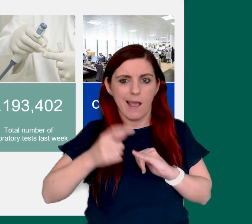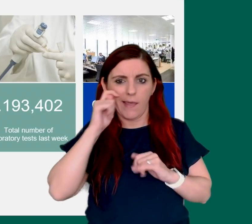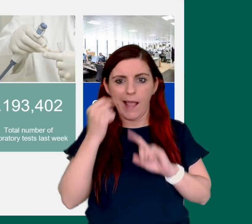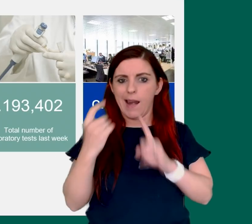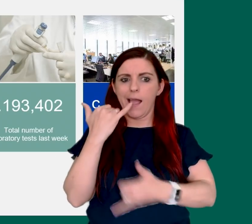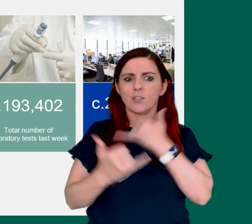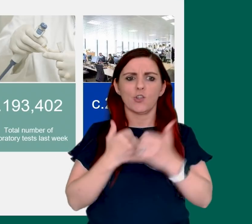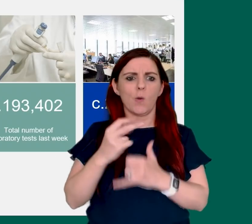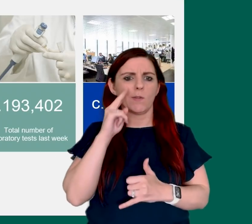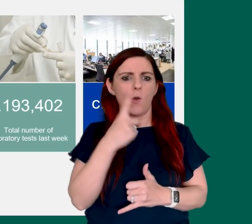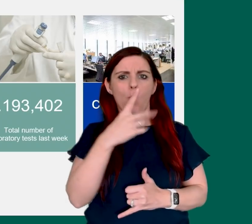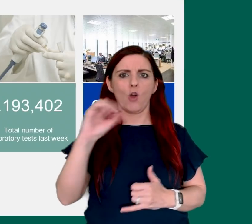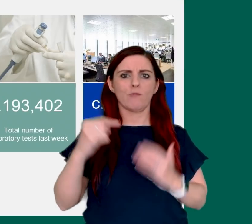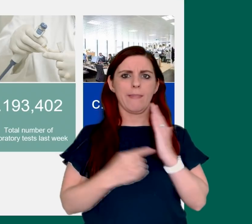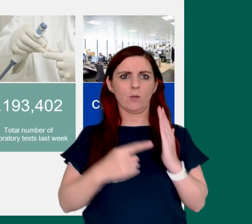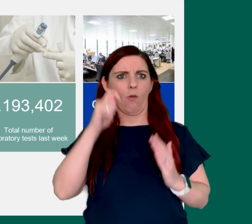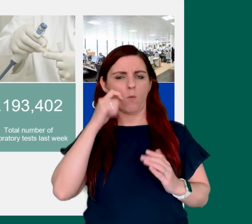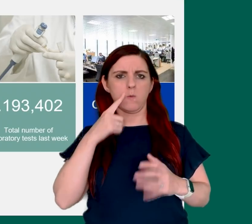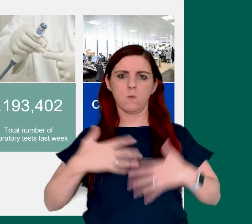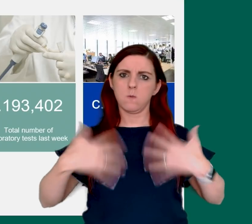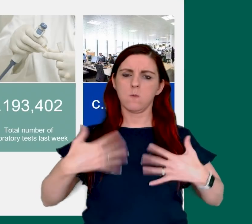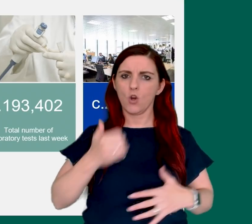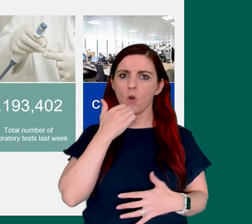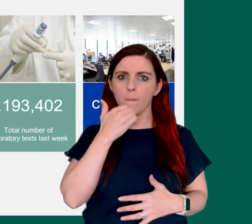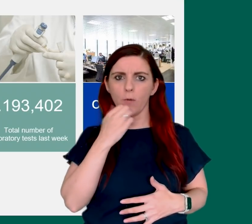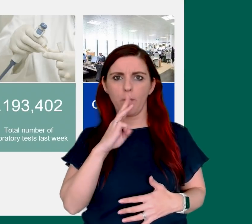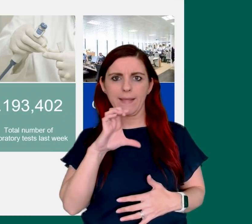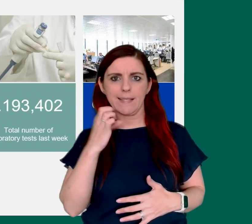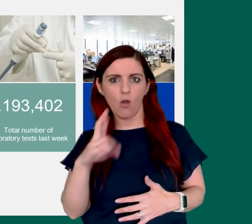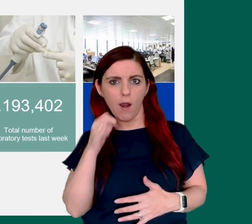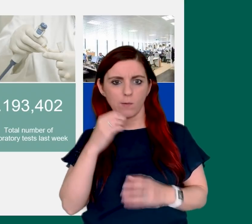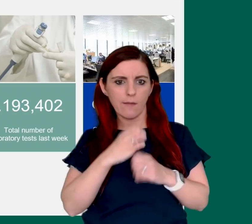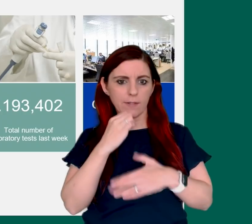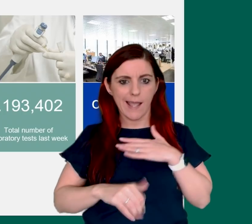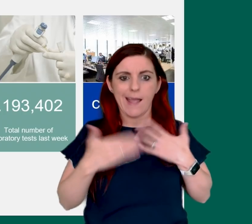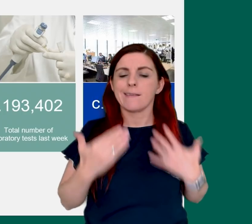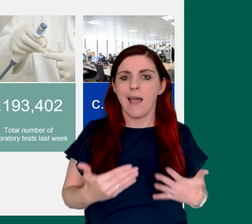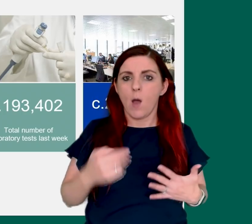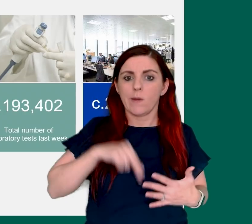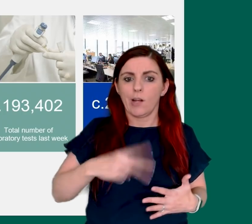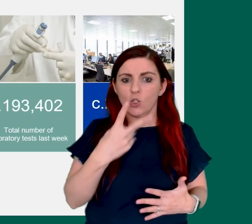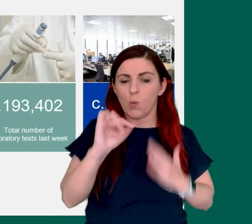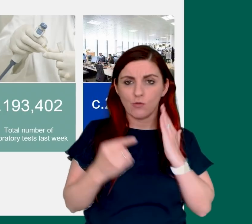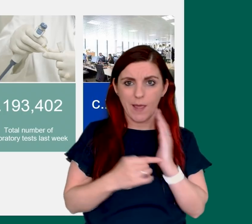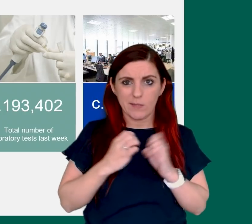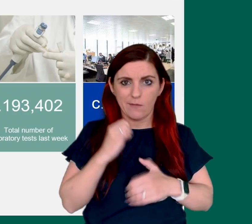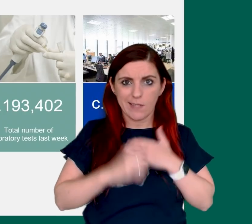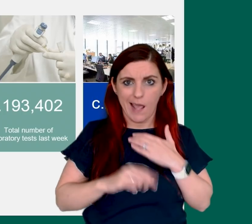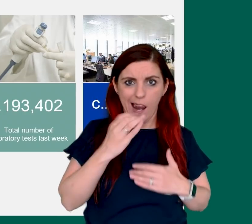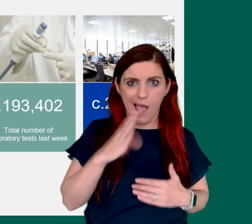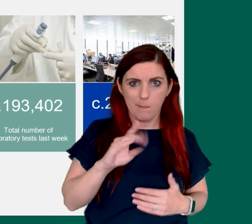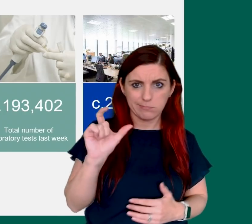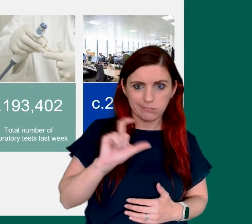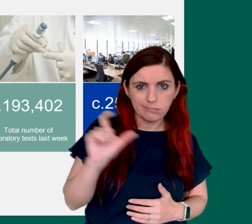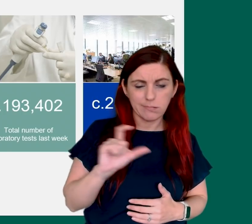thought 100,000 was an enormous number in terms of PCR capacity in this country, and we're generating numbers now close to 200,000. So those are